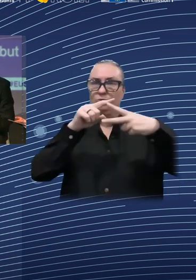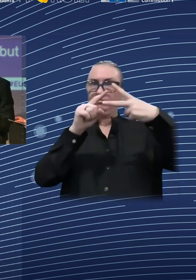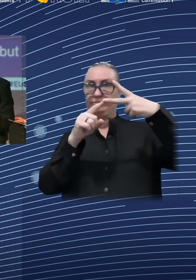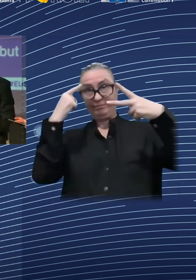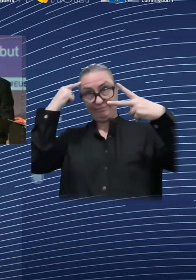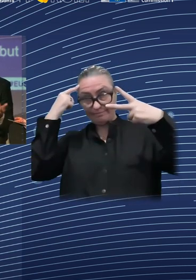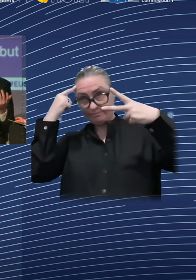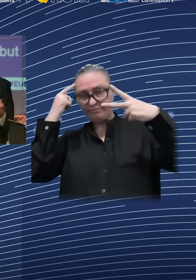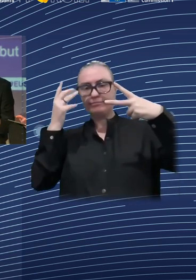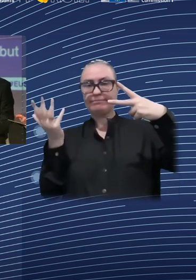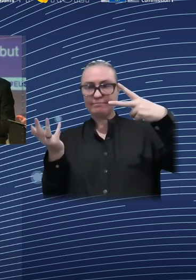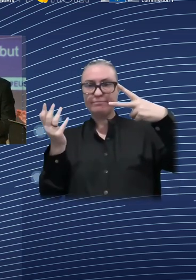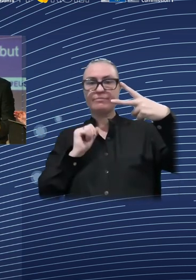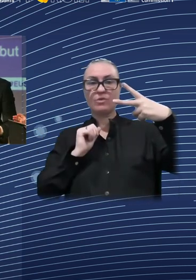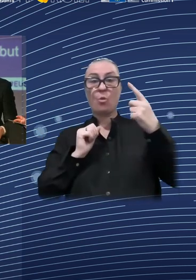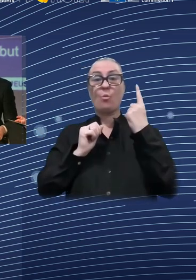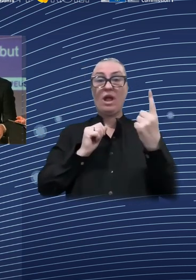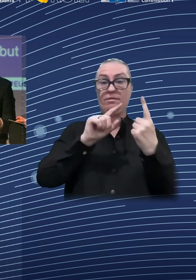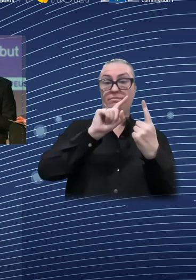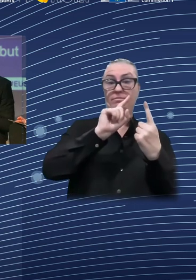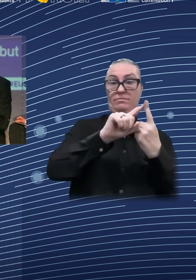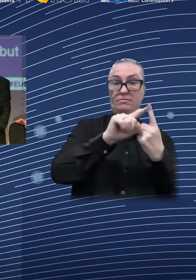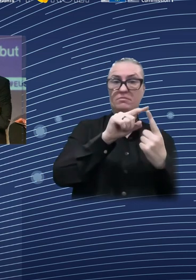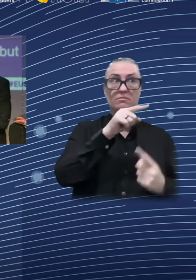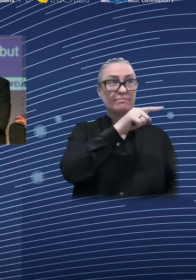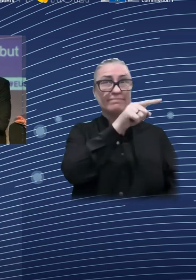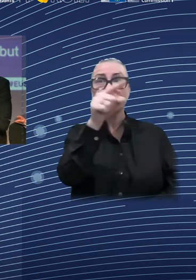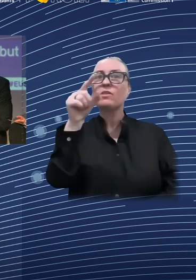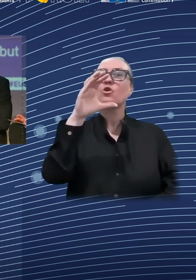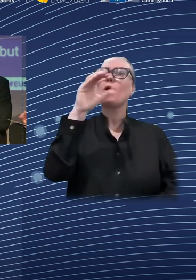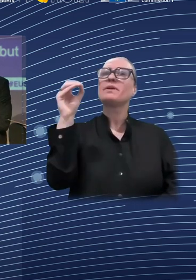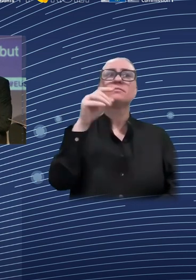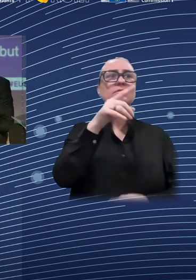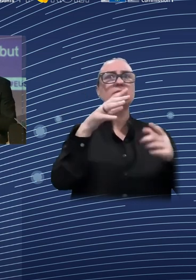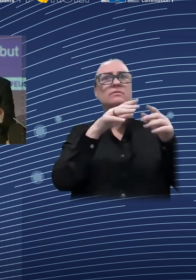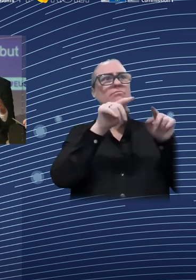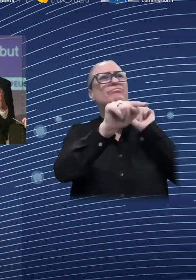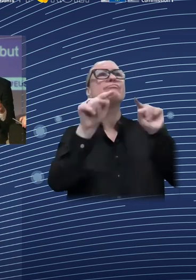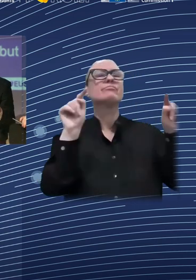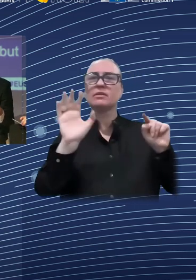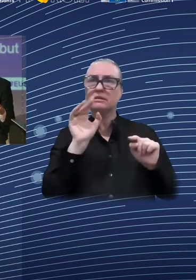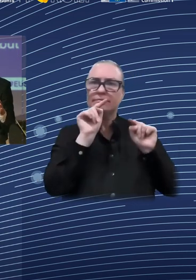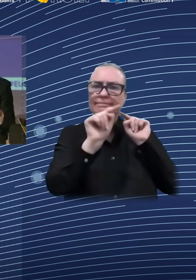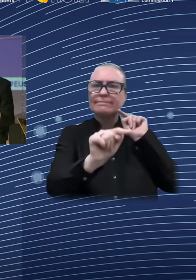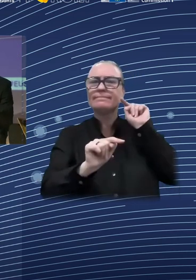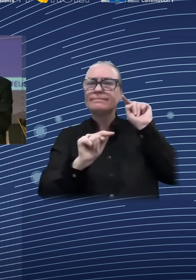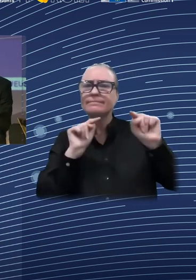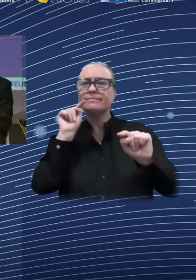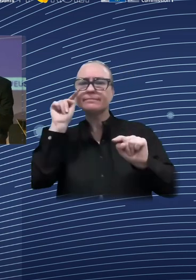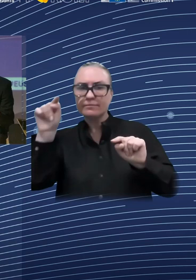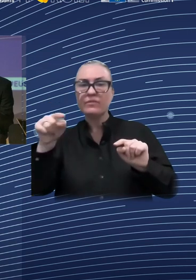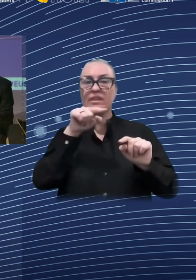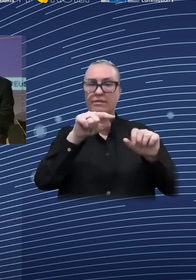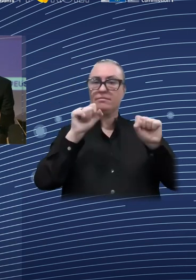on. And then the other one is that digital technologies, they actually change work. So it's not